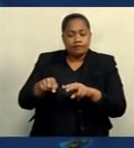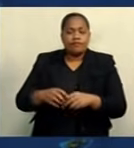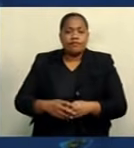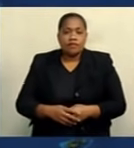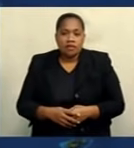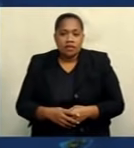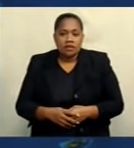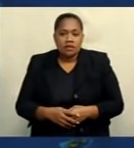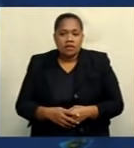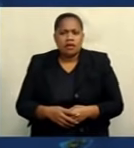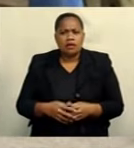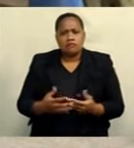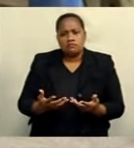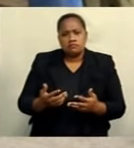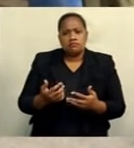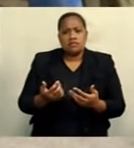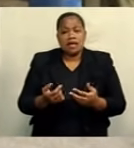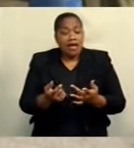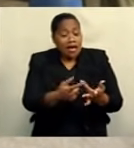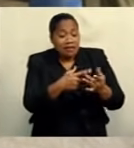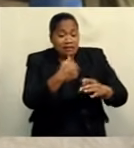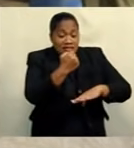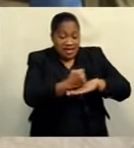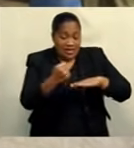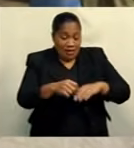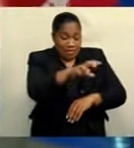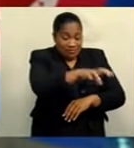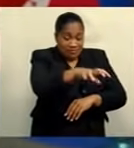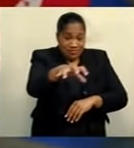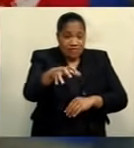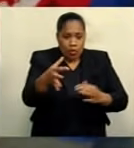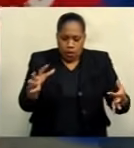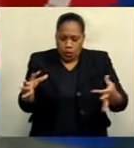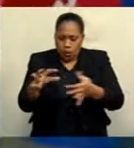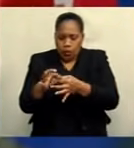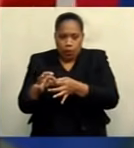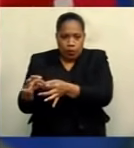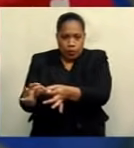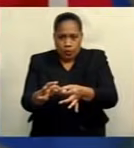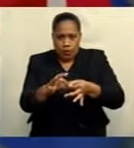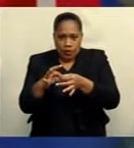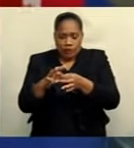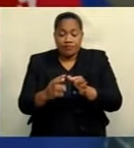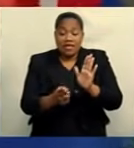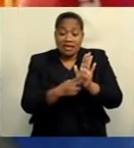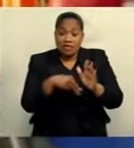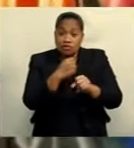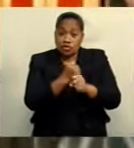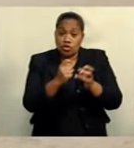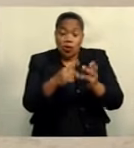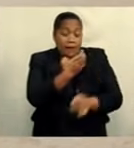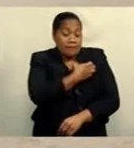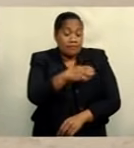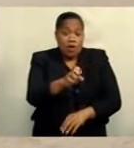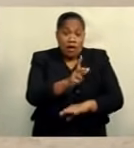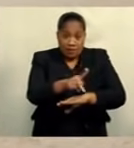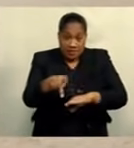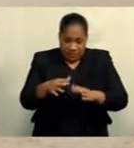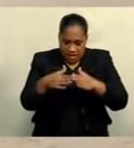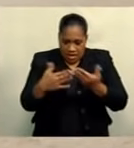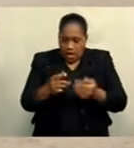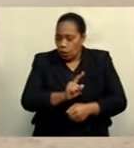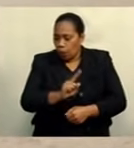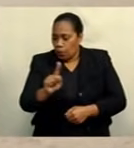and it's also other government ministries that work with us. An NGO Empower Pacific says it is now reaching out to the affected islands